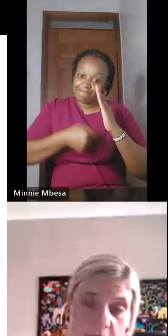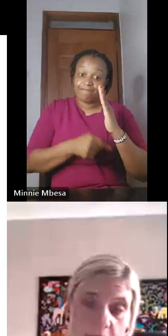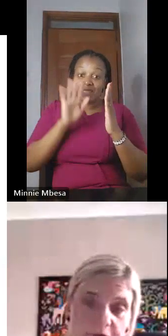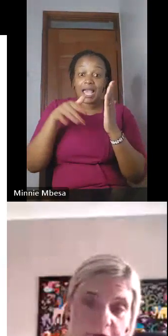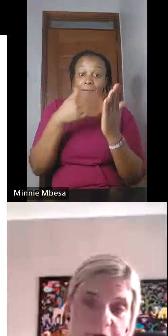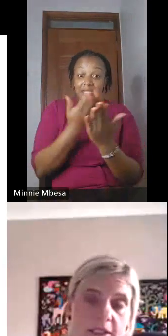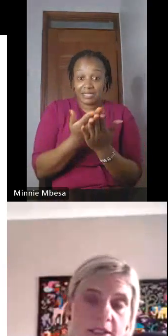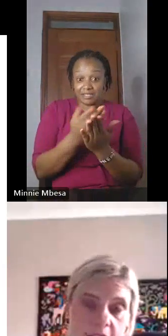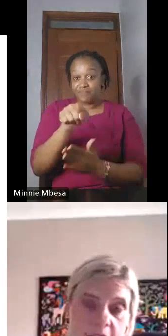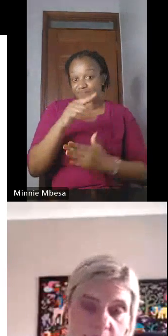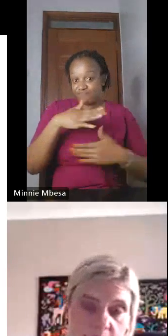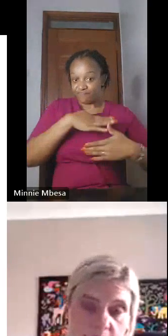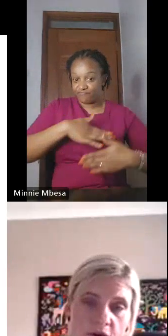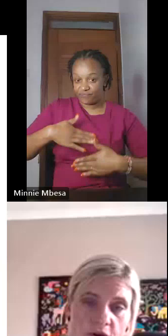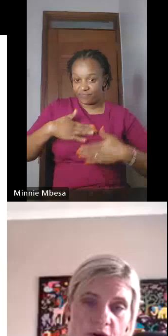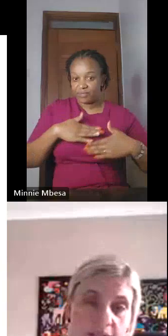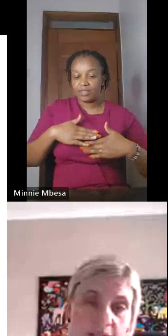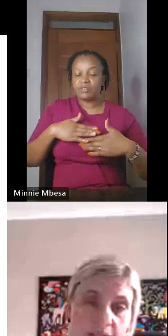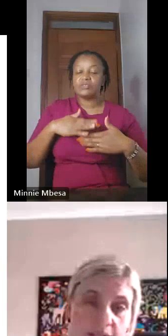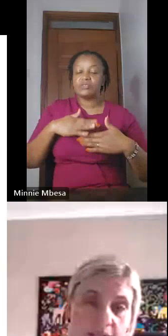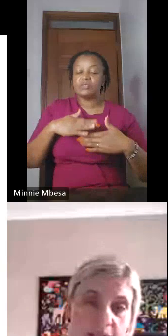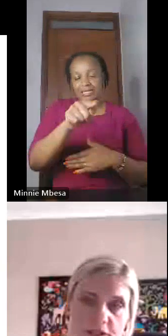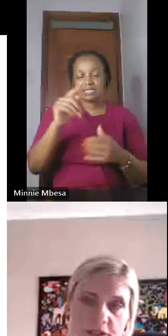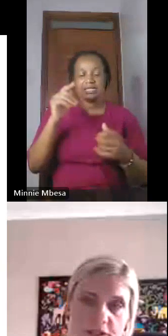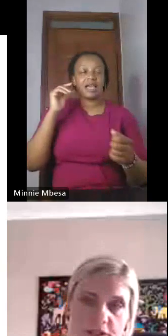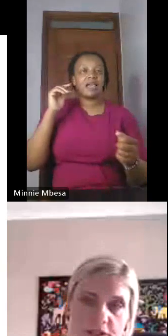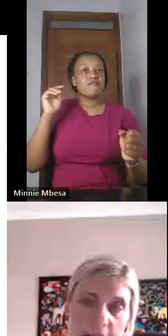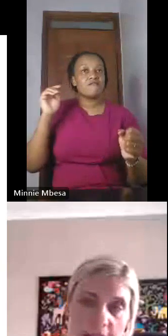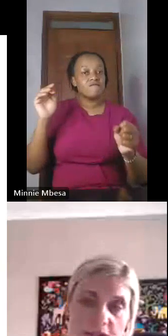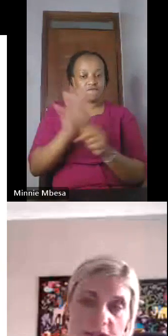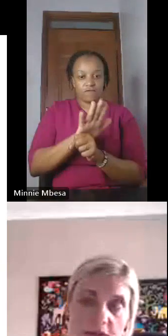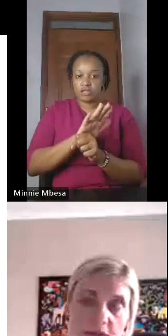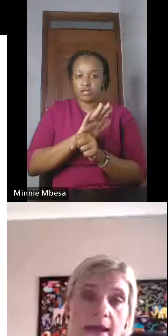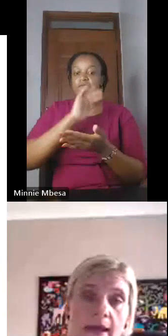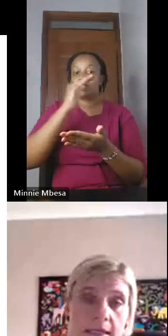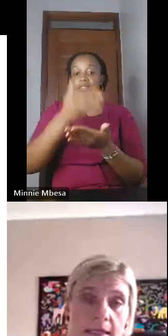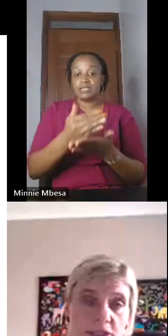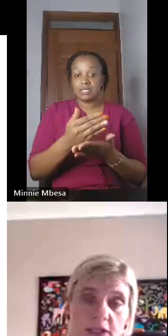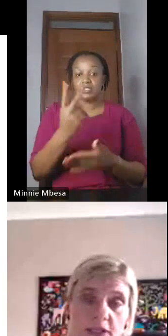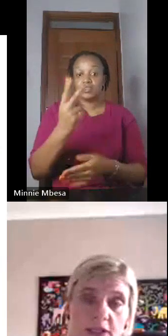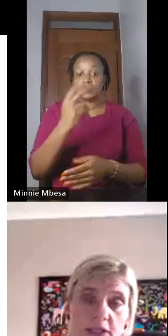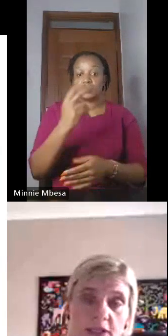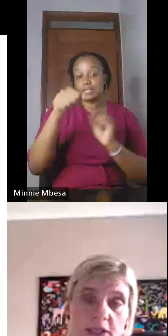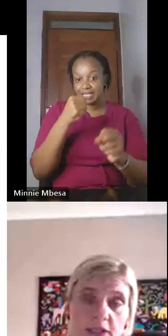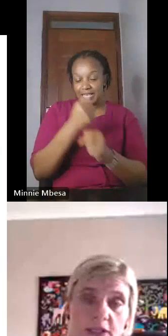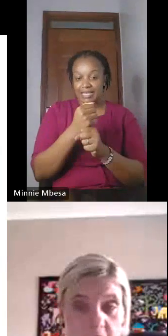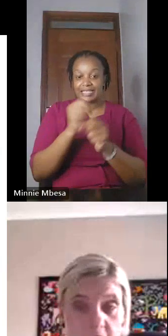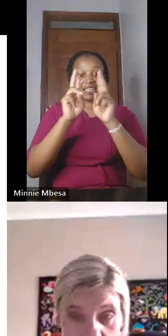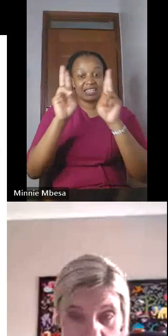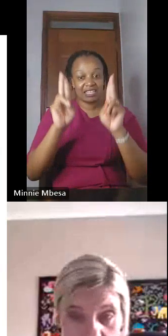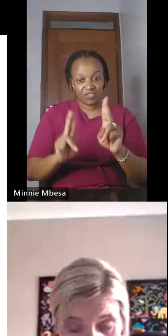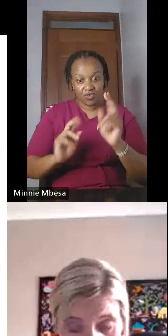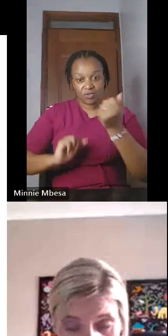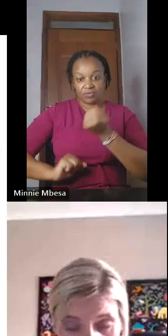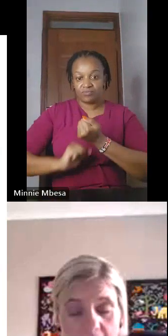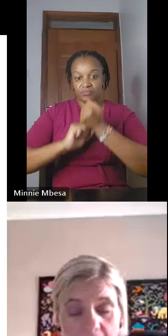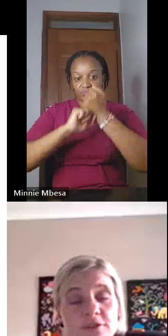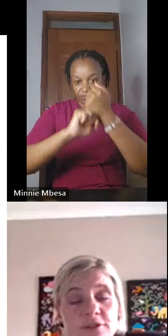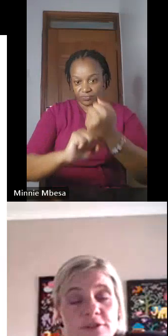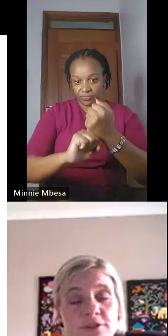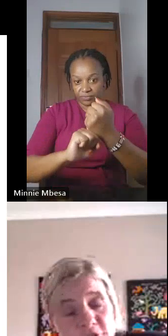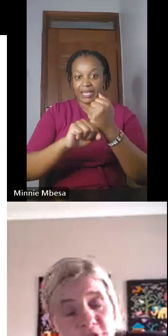that it's a fully funded 2-year international scholarship. And so each scholarship is worth a lot of